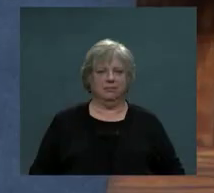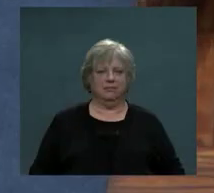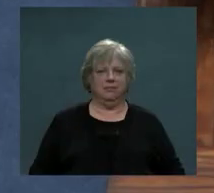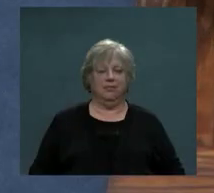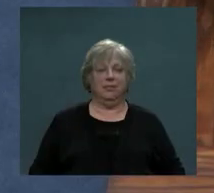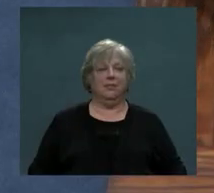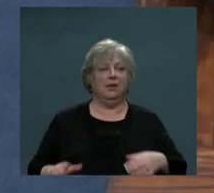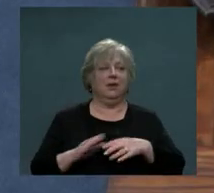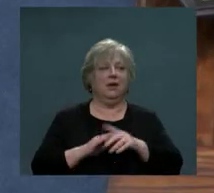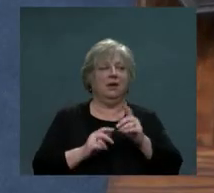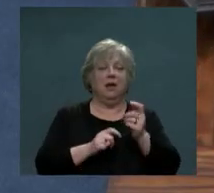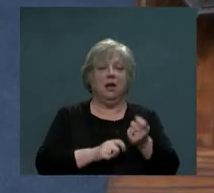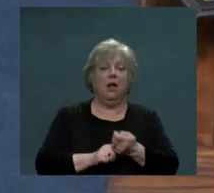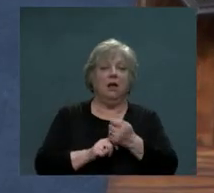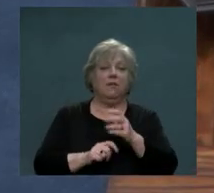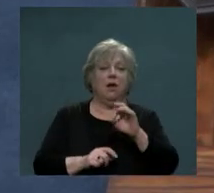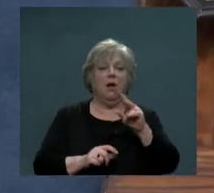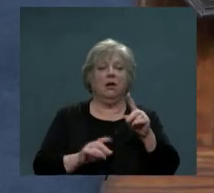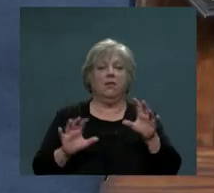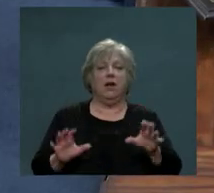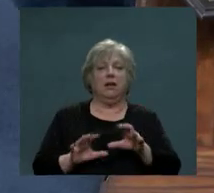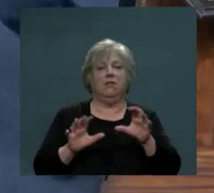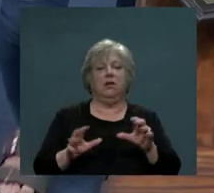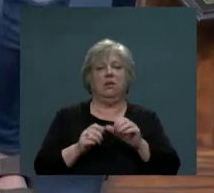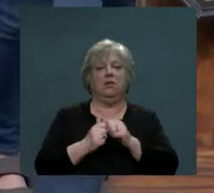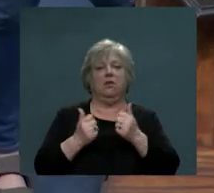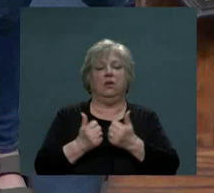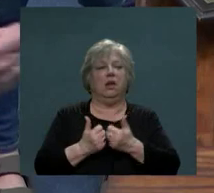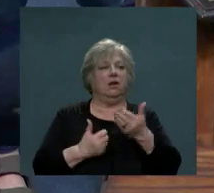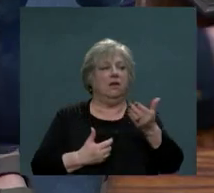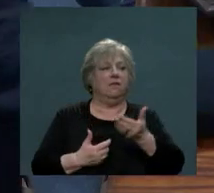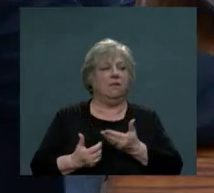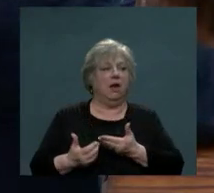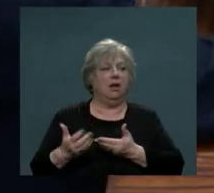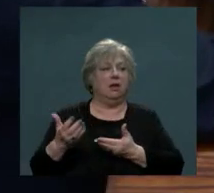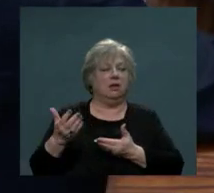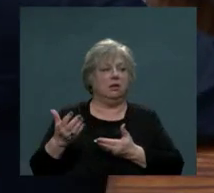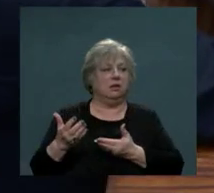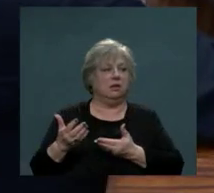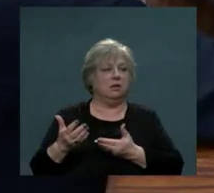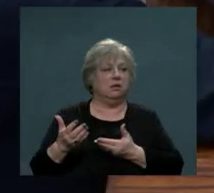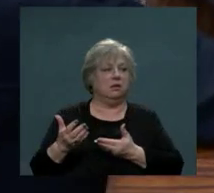In golf, the Arkansas Activities Association invites.